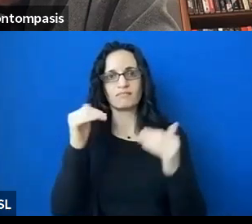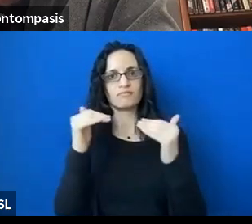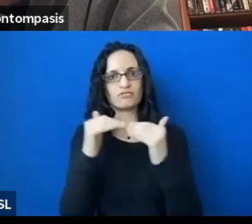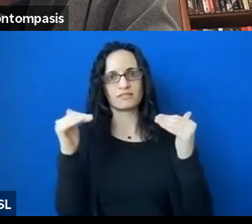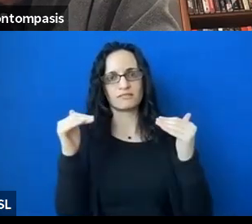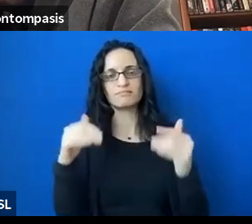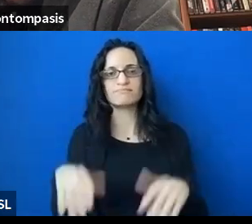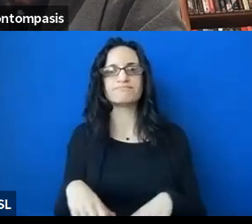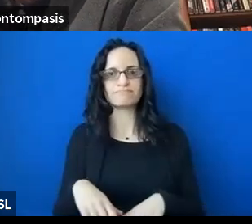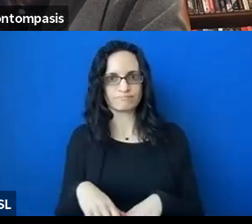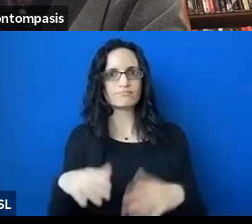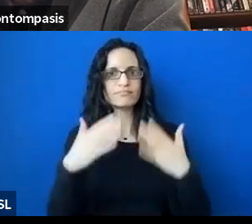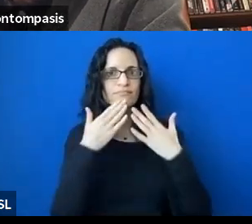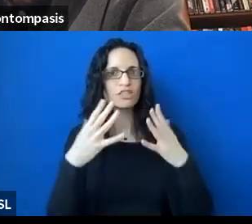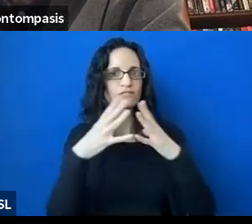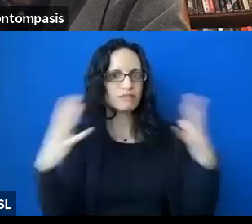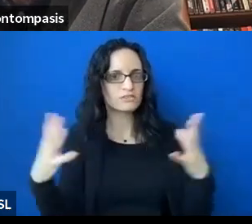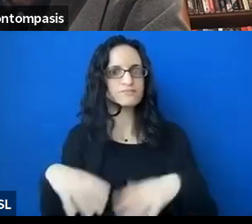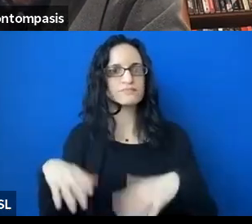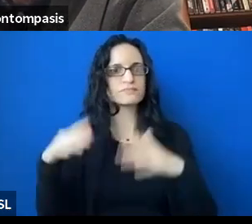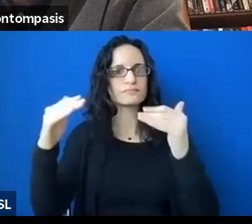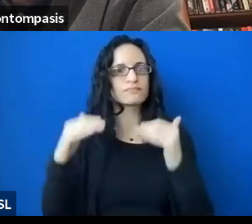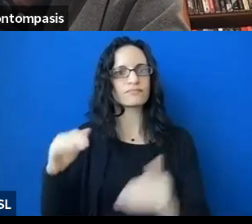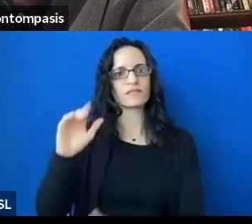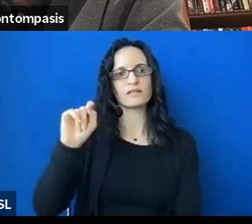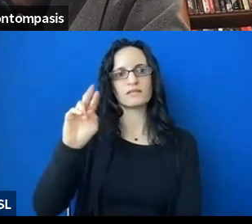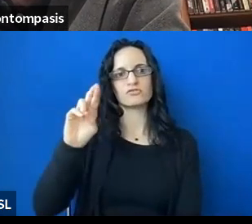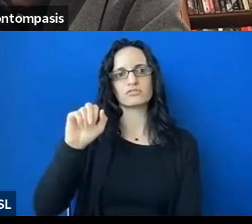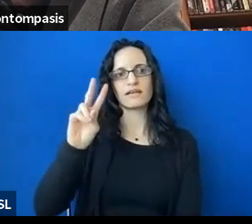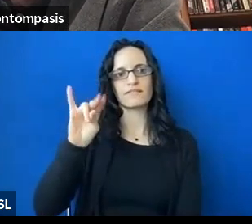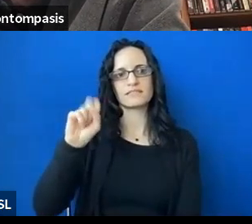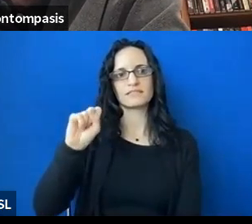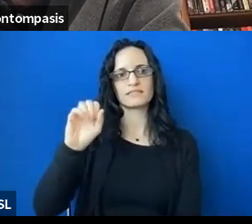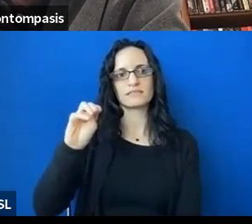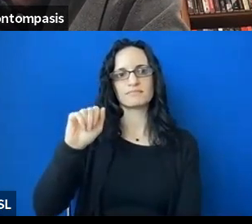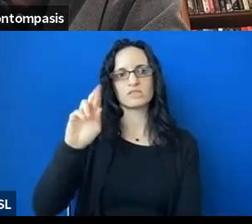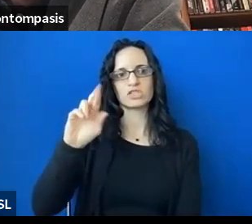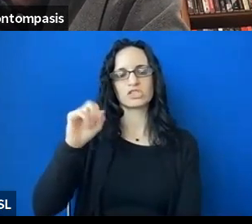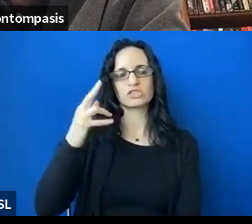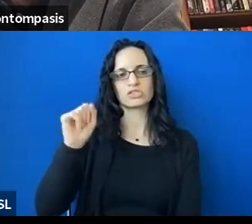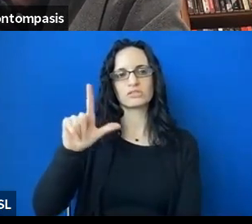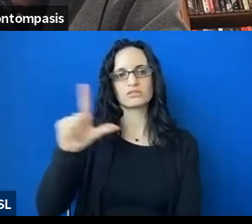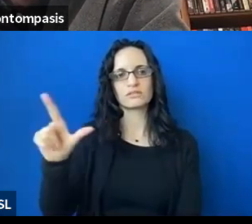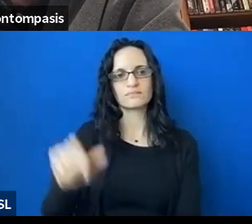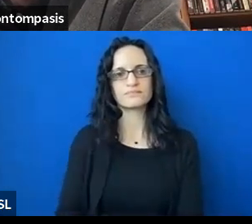Thank you very much. Next speaker is Travis Marshall.